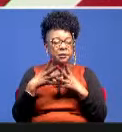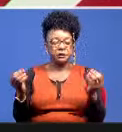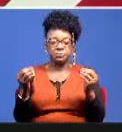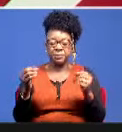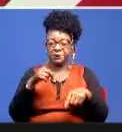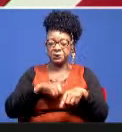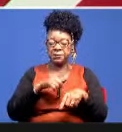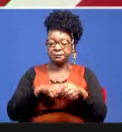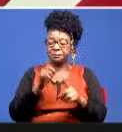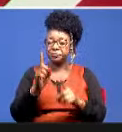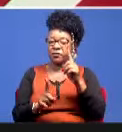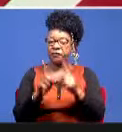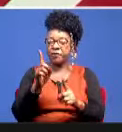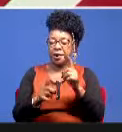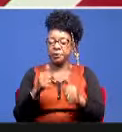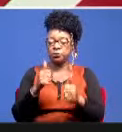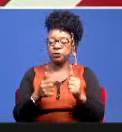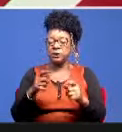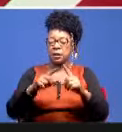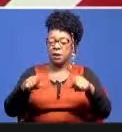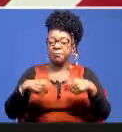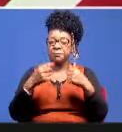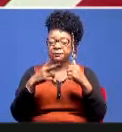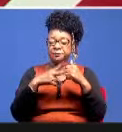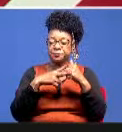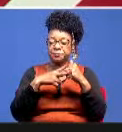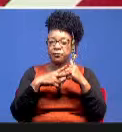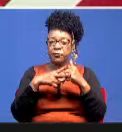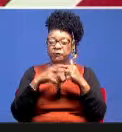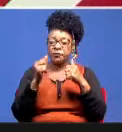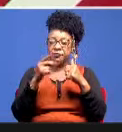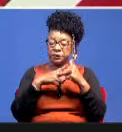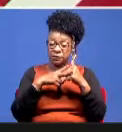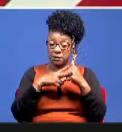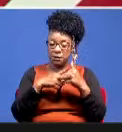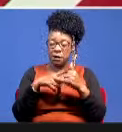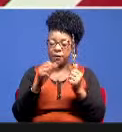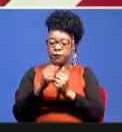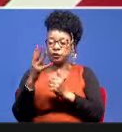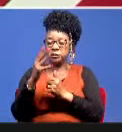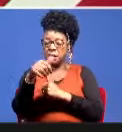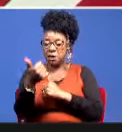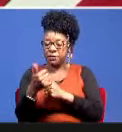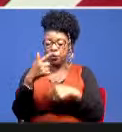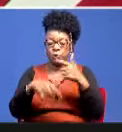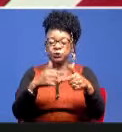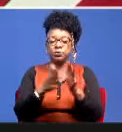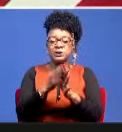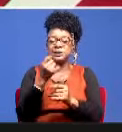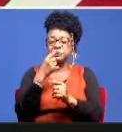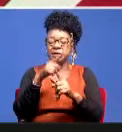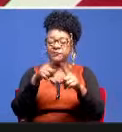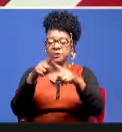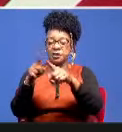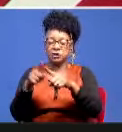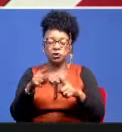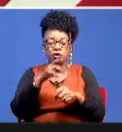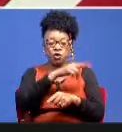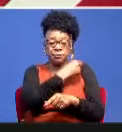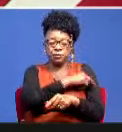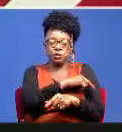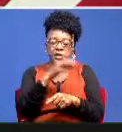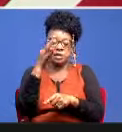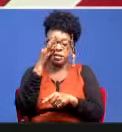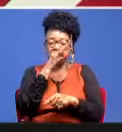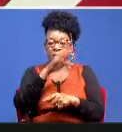tragedy that claimed 70 lives. 14 others are receiving treatment at various hospitals in Nyeri County. Here's